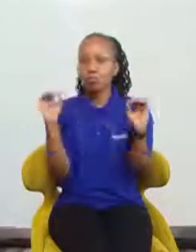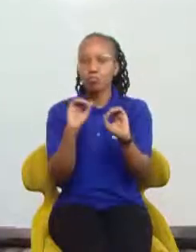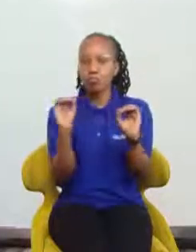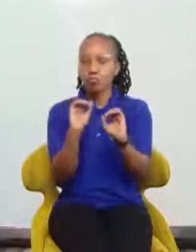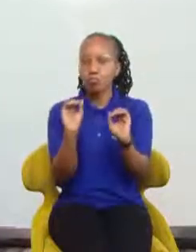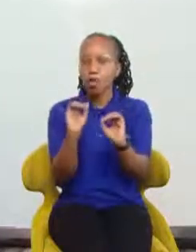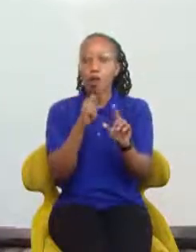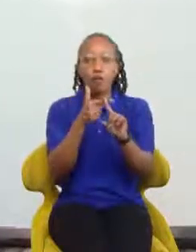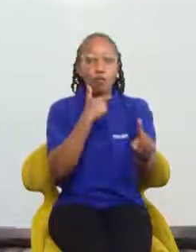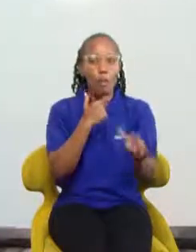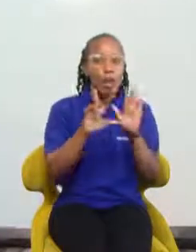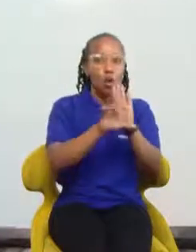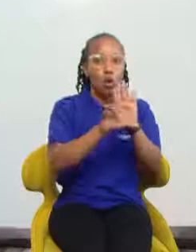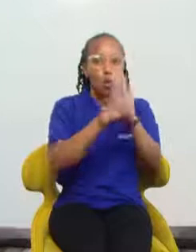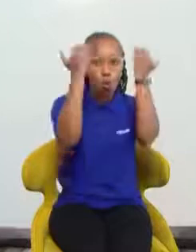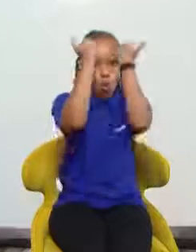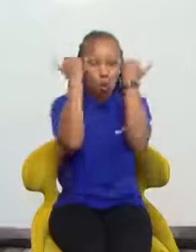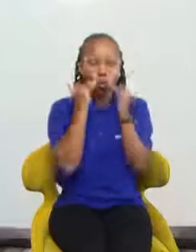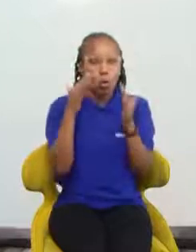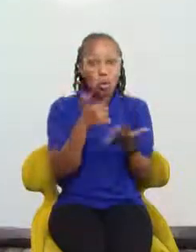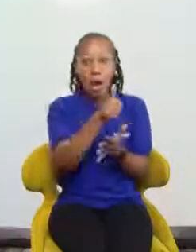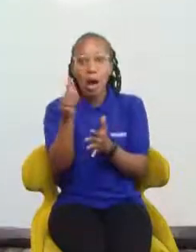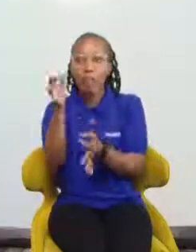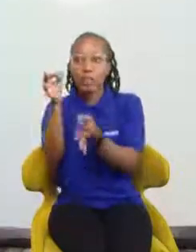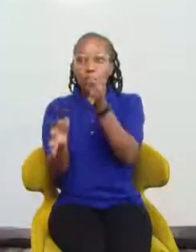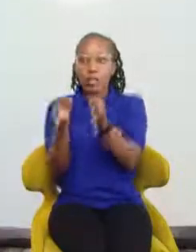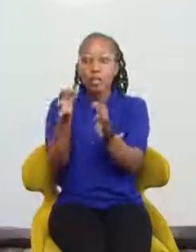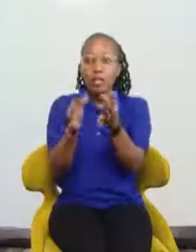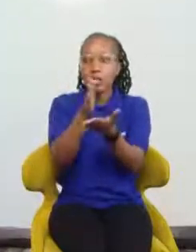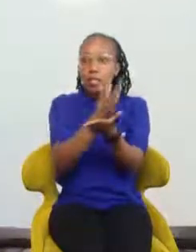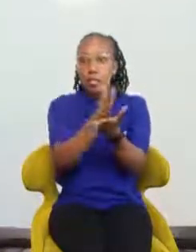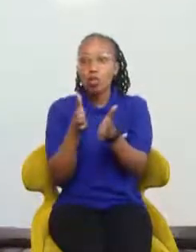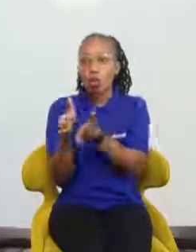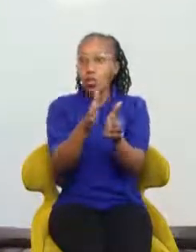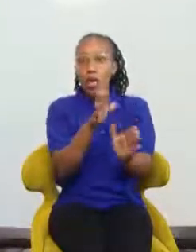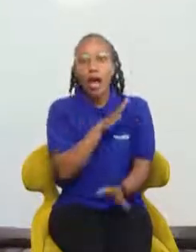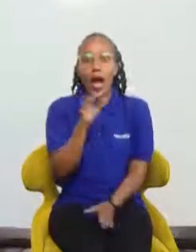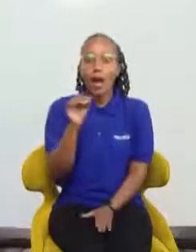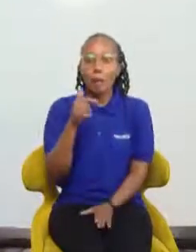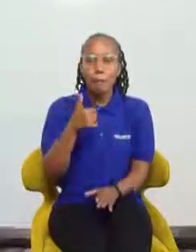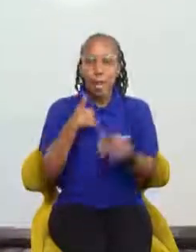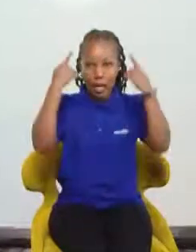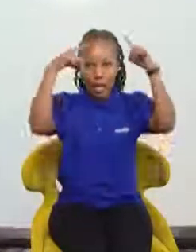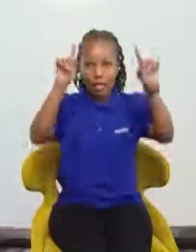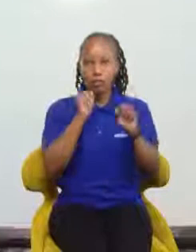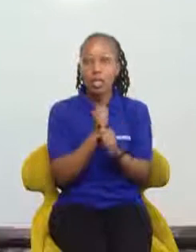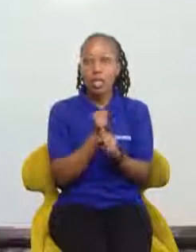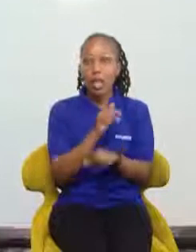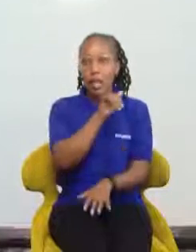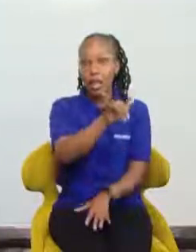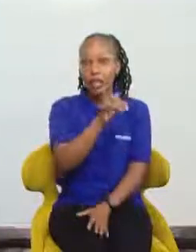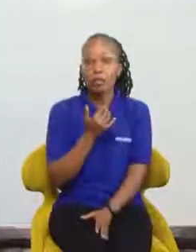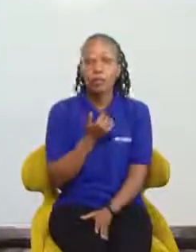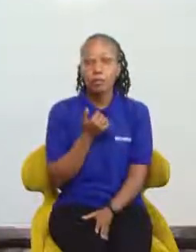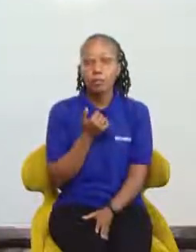from the law courts or other justice sector platforms. And I have successfully done that, as you would